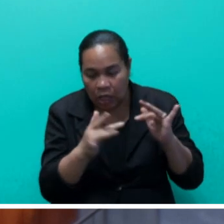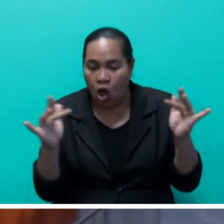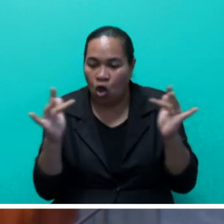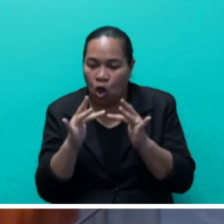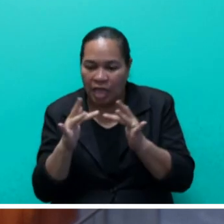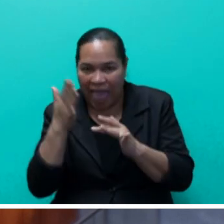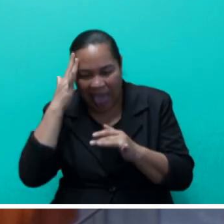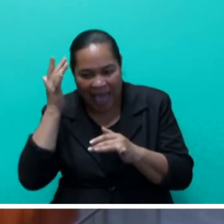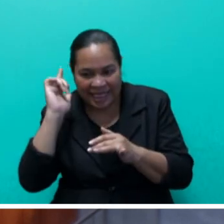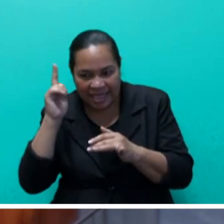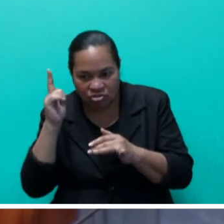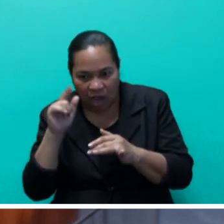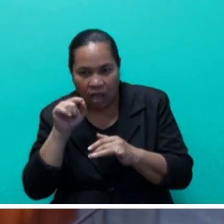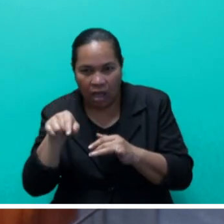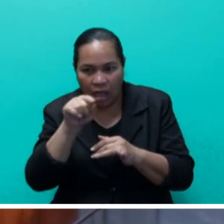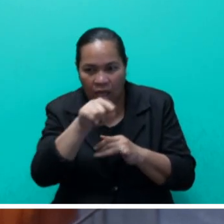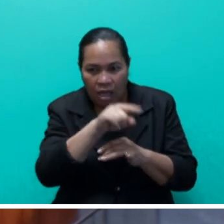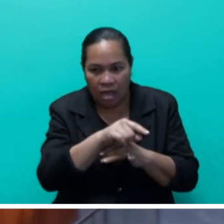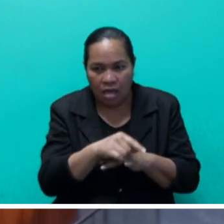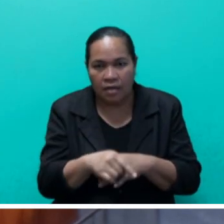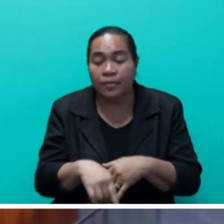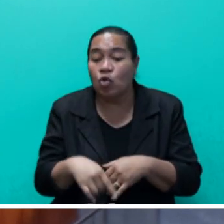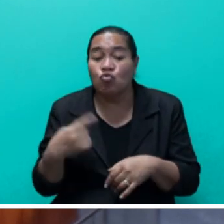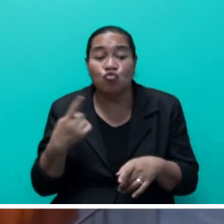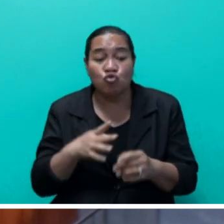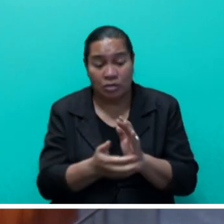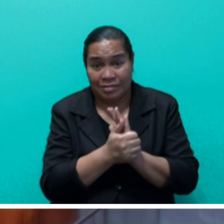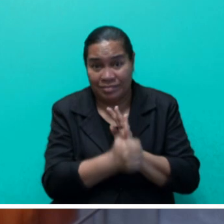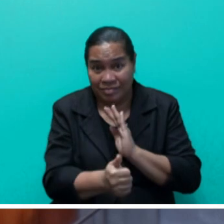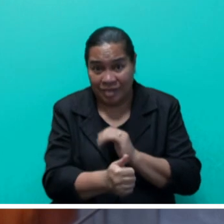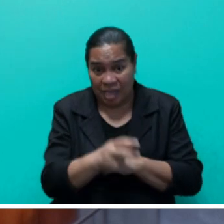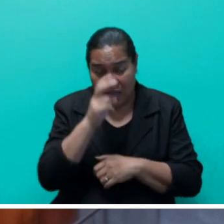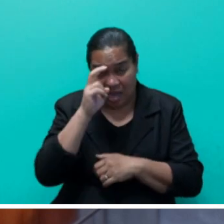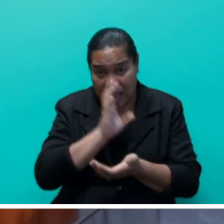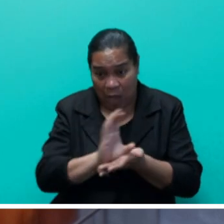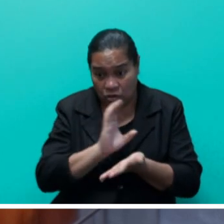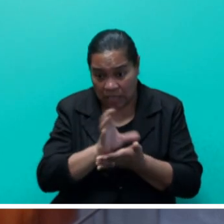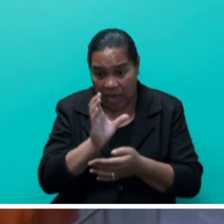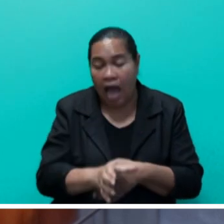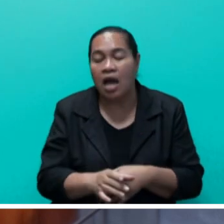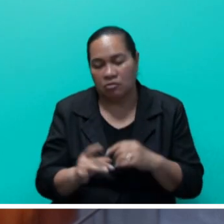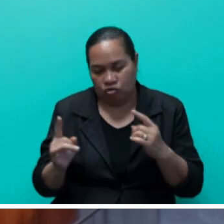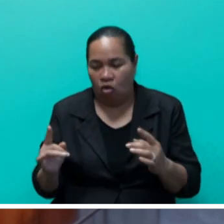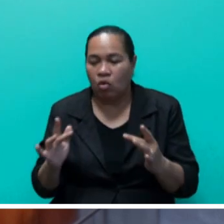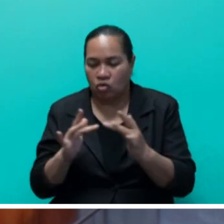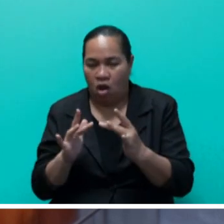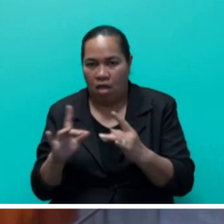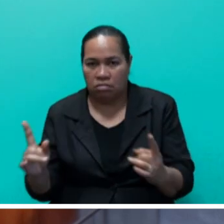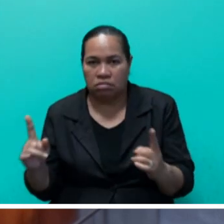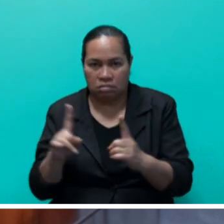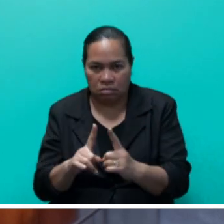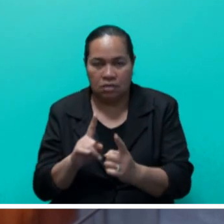divisions to release the trained counsellors from respective schools. This is the 35 trained